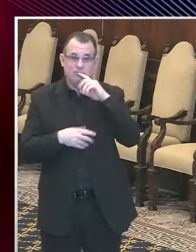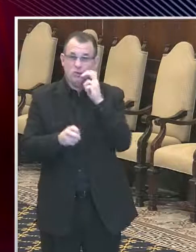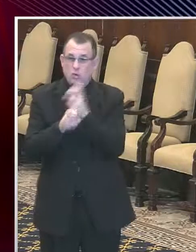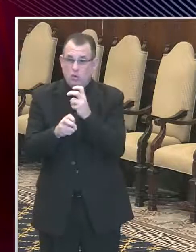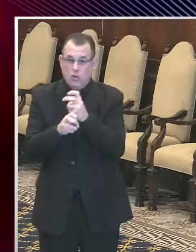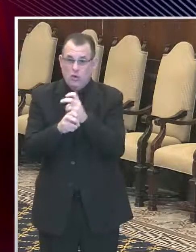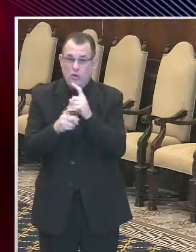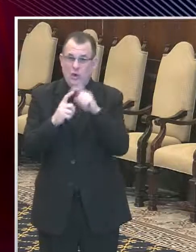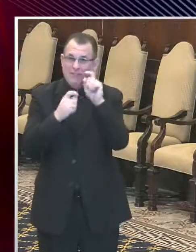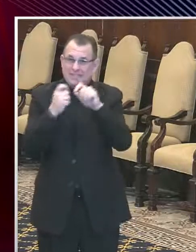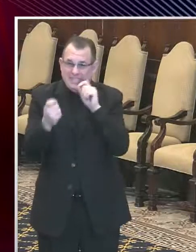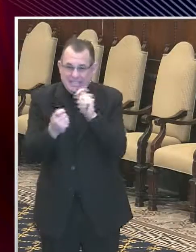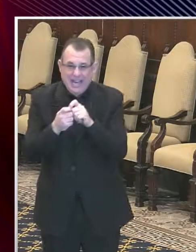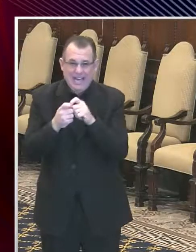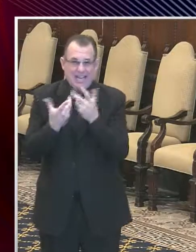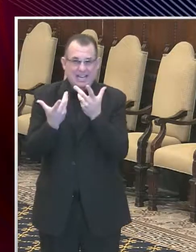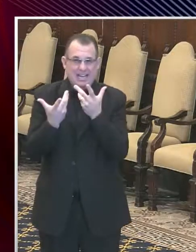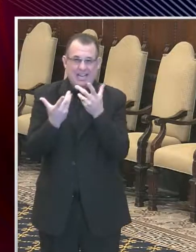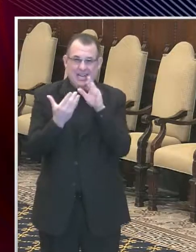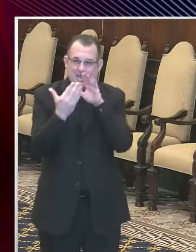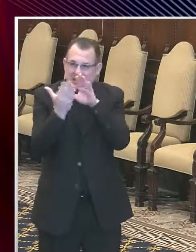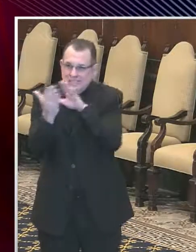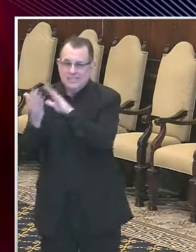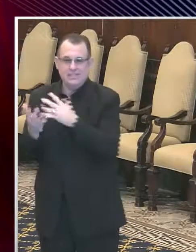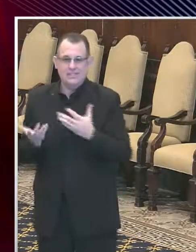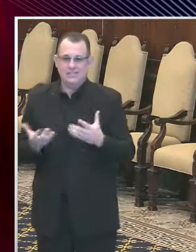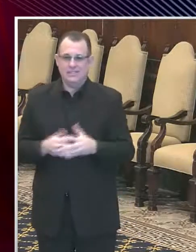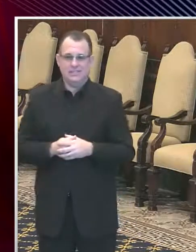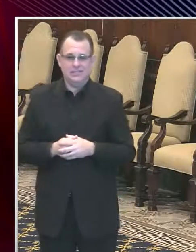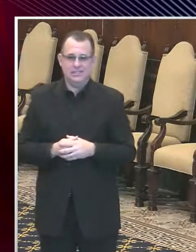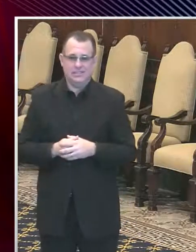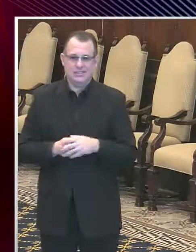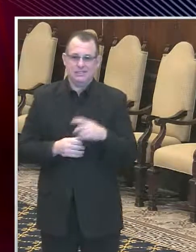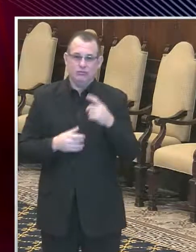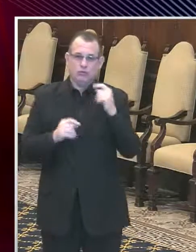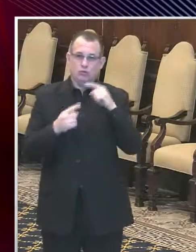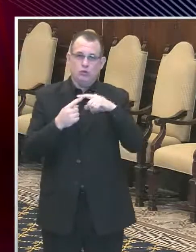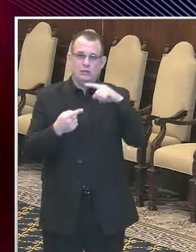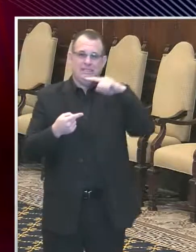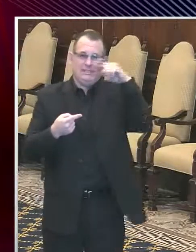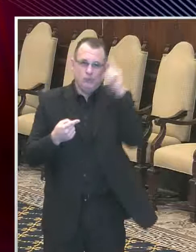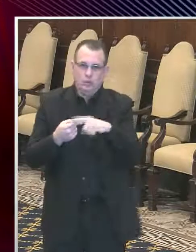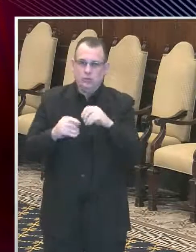technique that is needed to be done in order to prevent spread every single time.